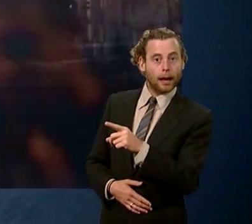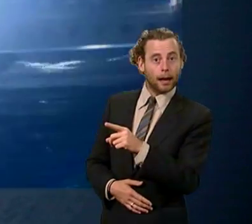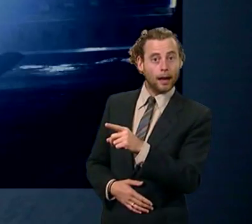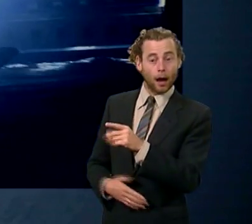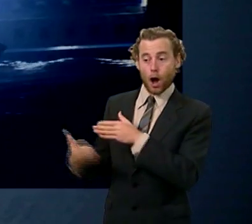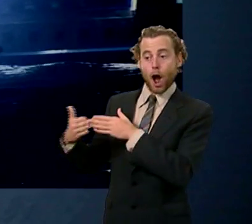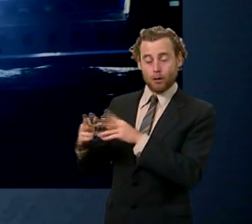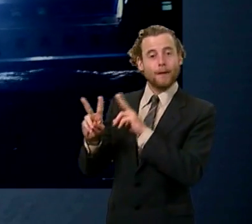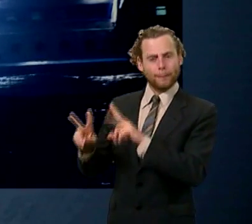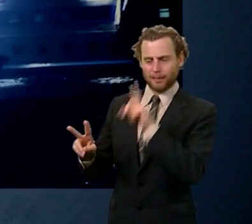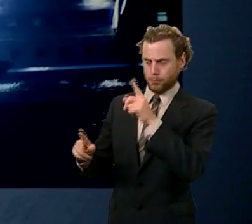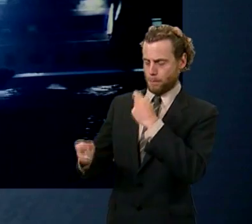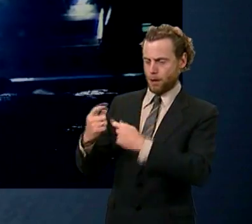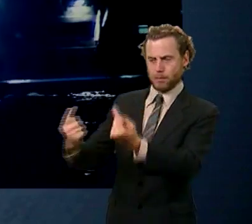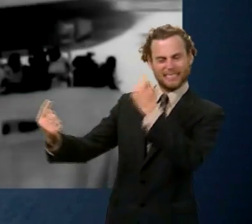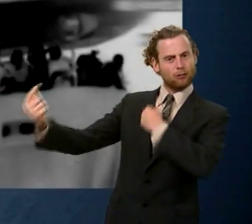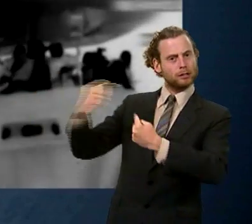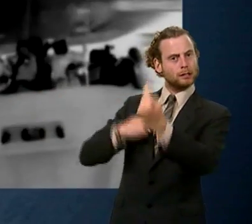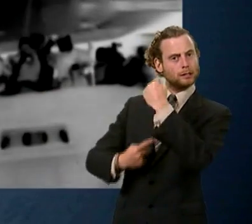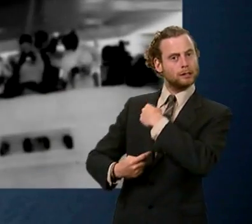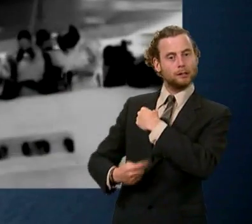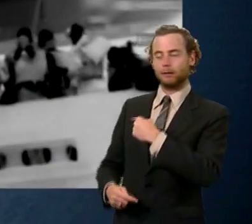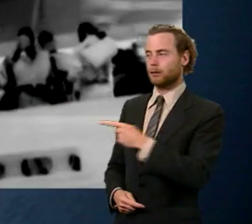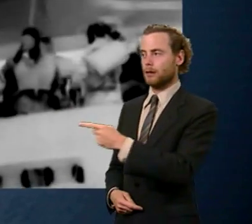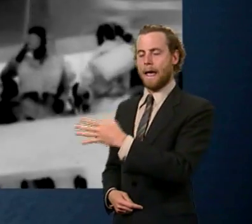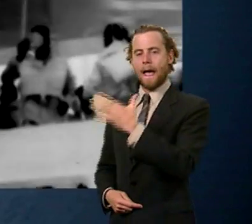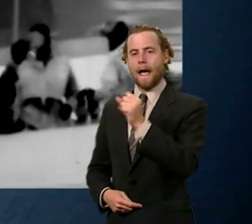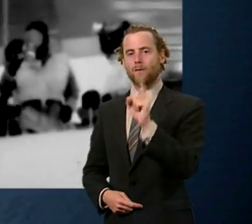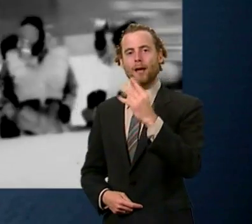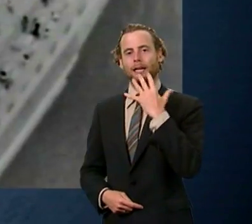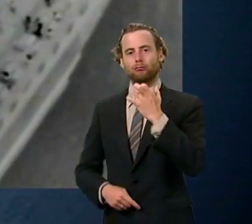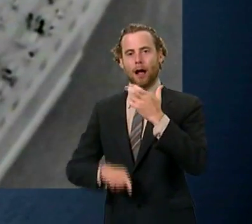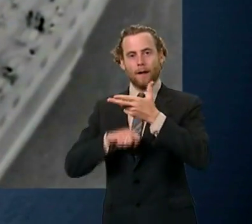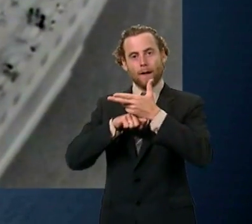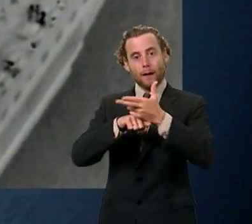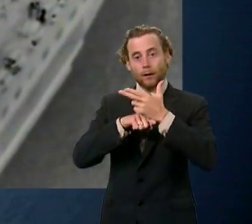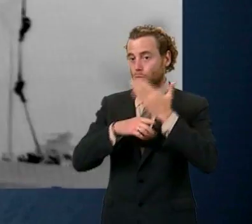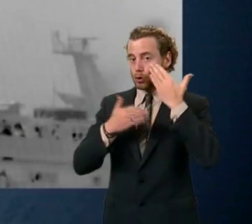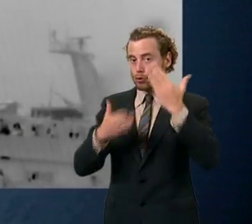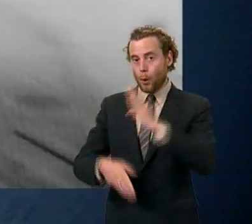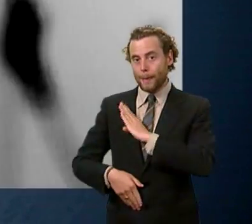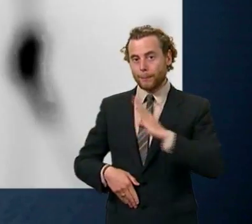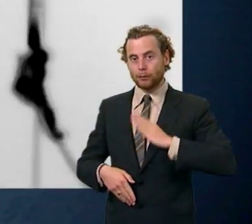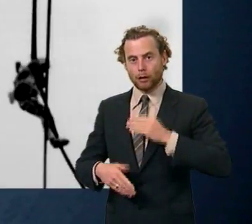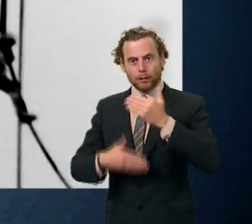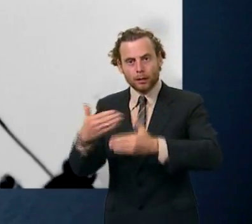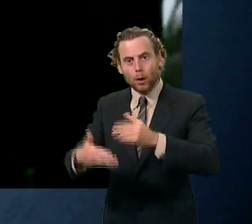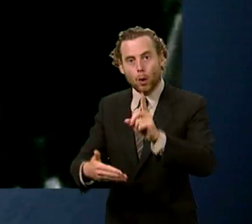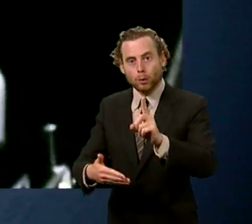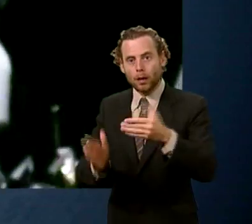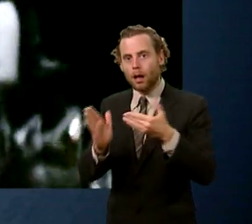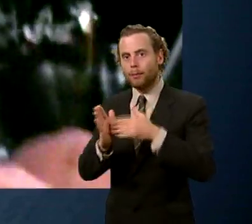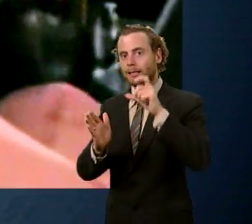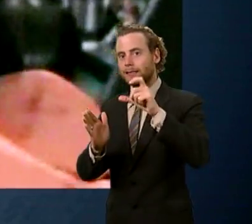terrorists. We've got hold of new Israeli military video of the operation, and CCTV and